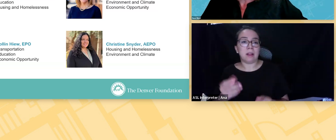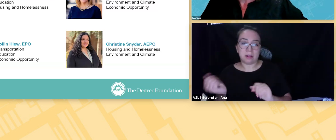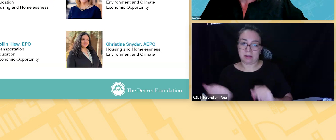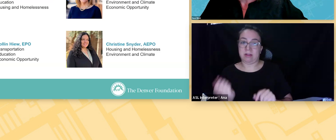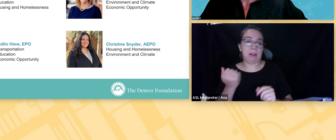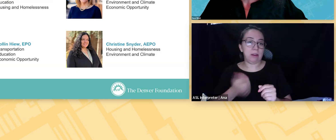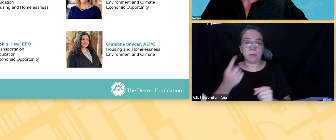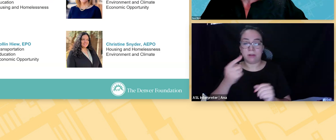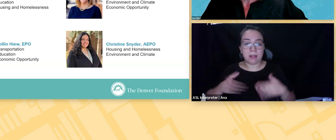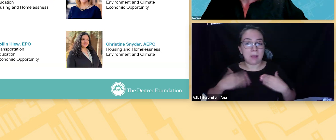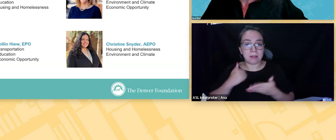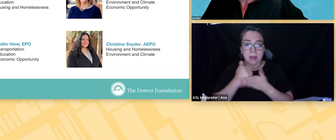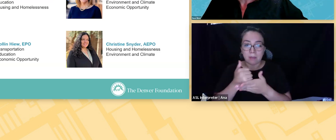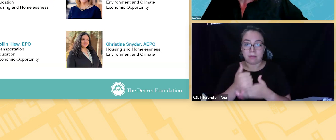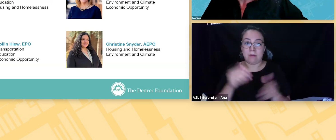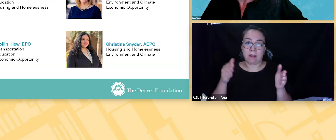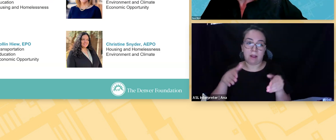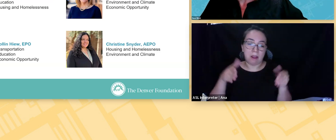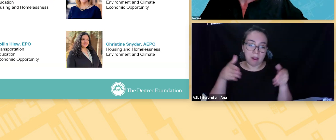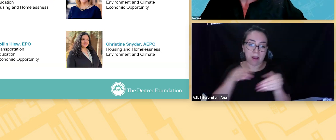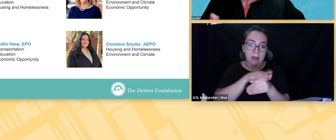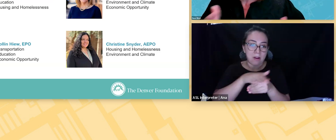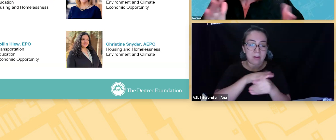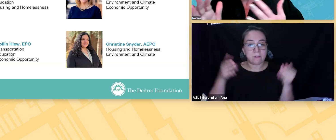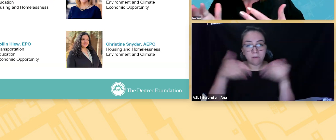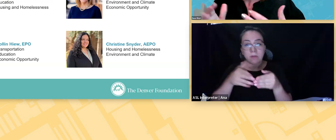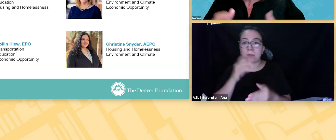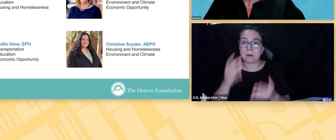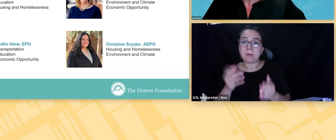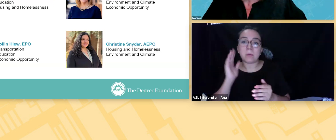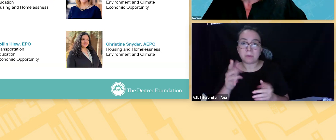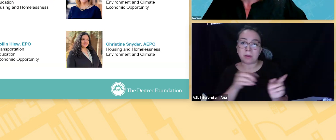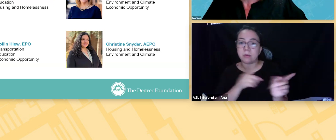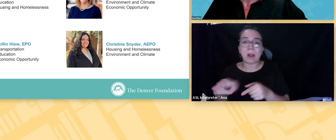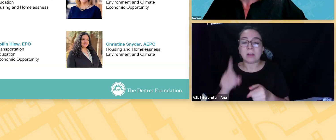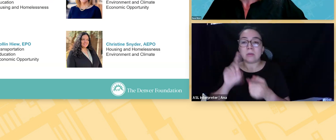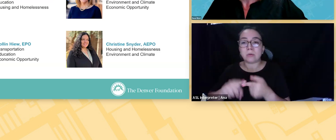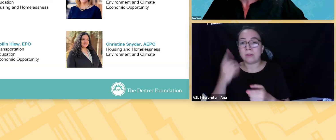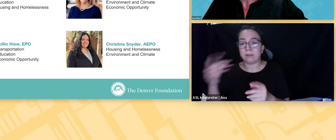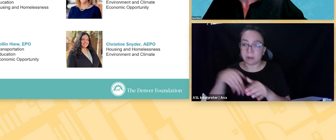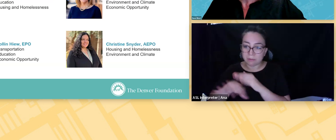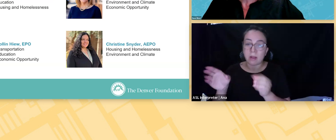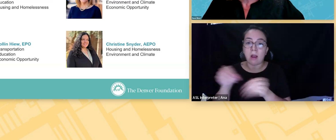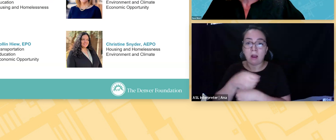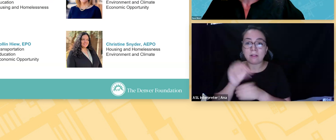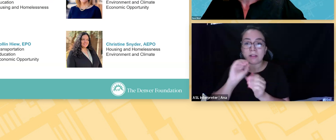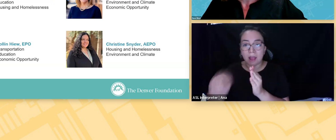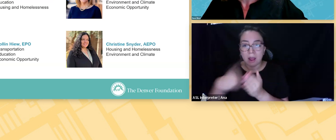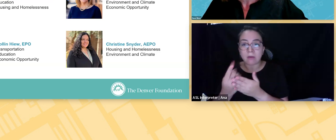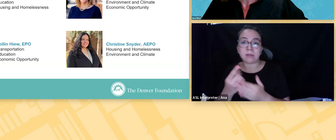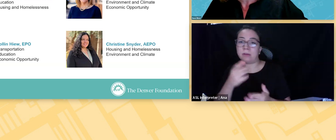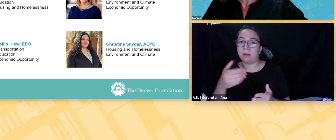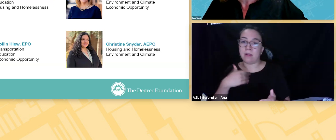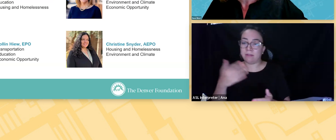help. Those areas of focus are probably who you'll be directed to if you come in for office hours. So just so you